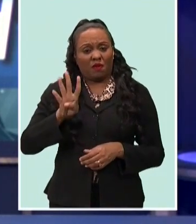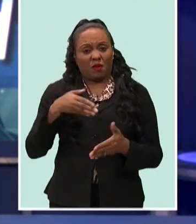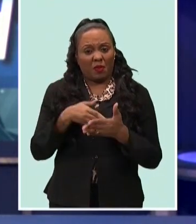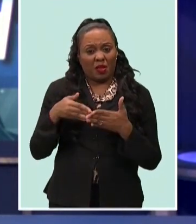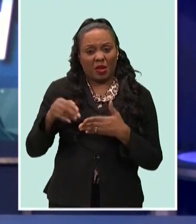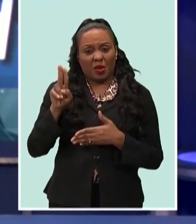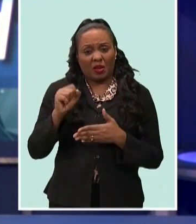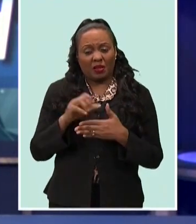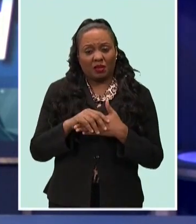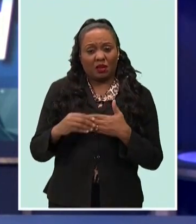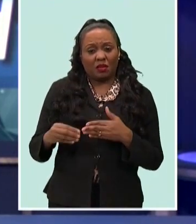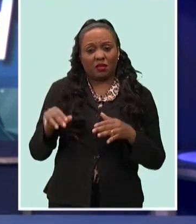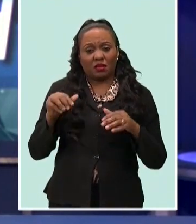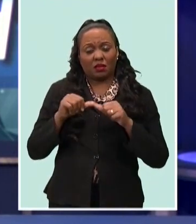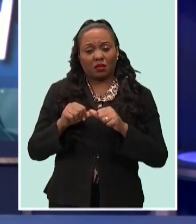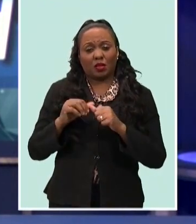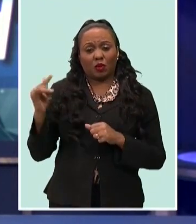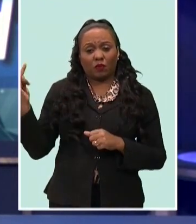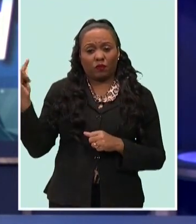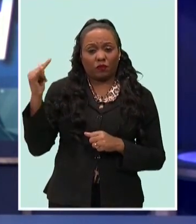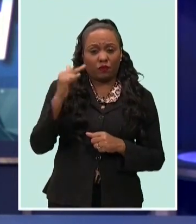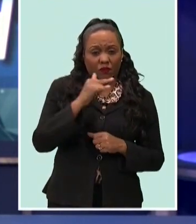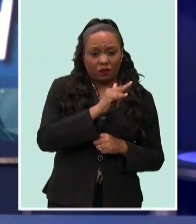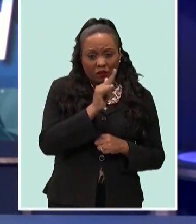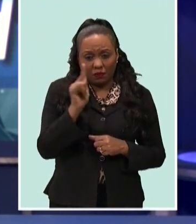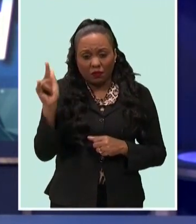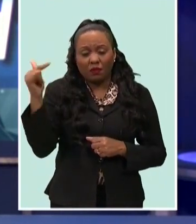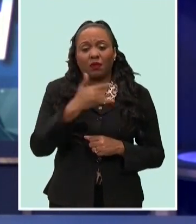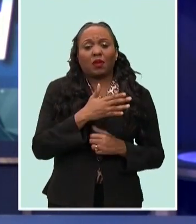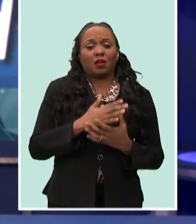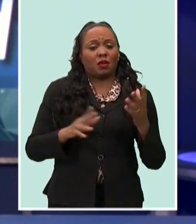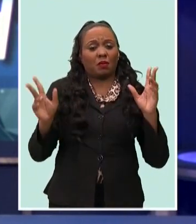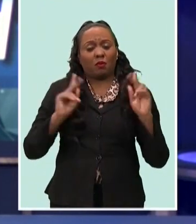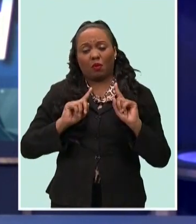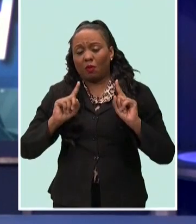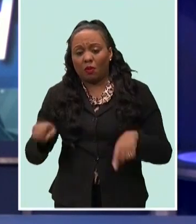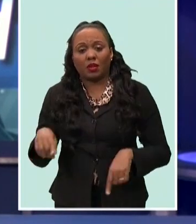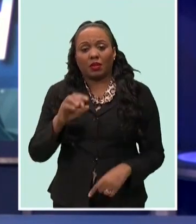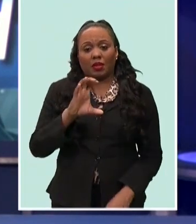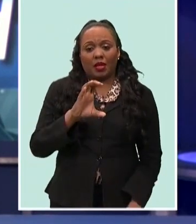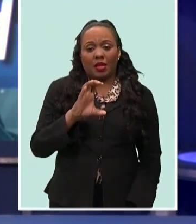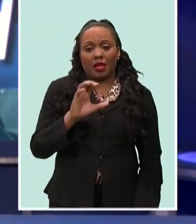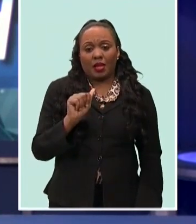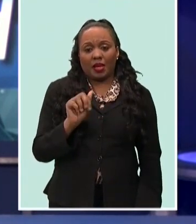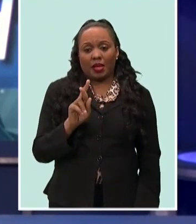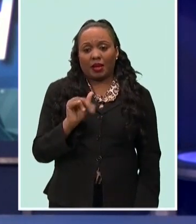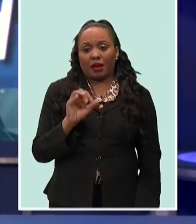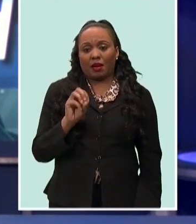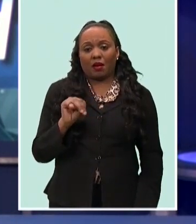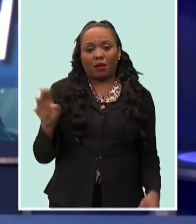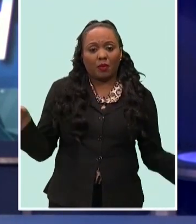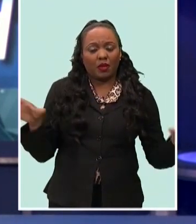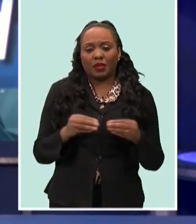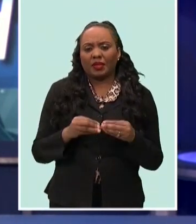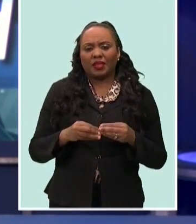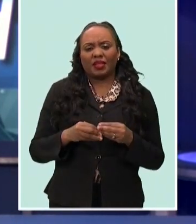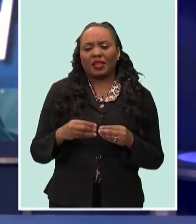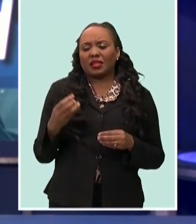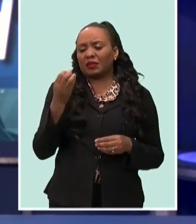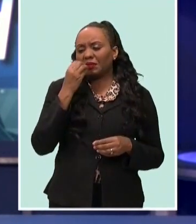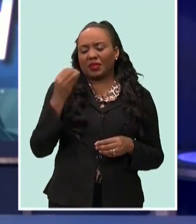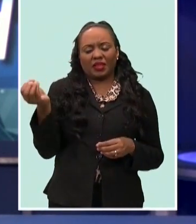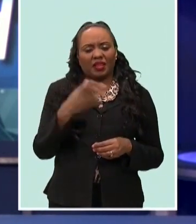$5.4 million to continue flying. Dr. Gonzalez notes that some people who attended the CARICOM gathering ignored his request not to address the